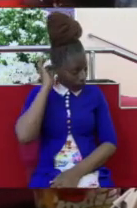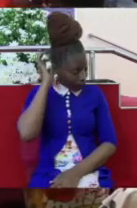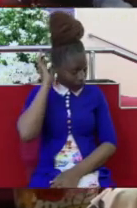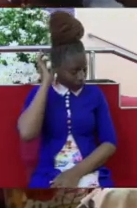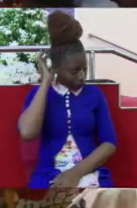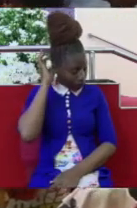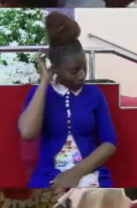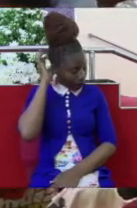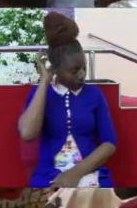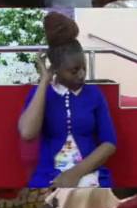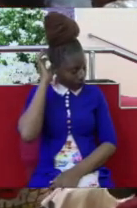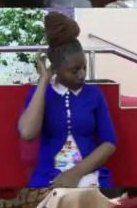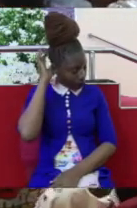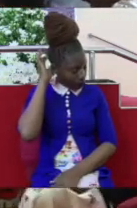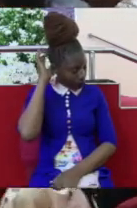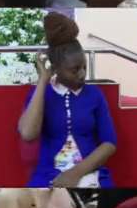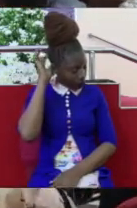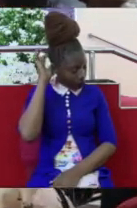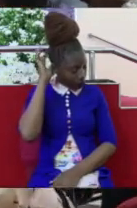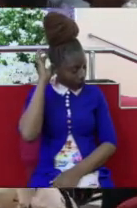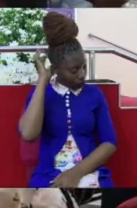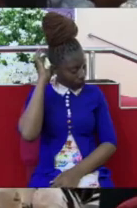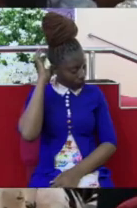when you get the chance.